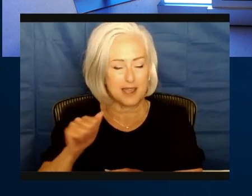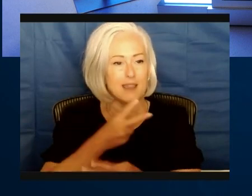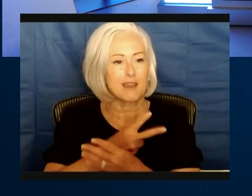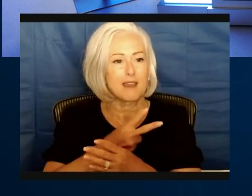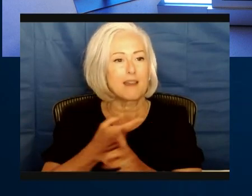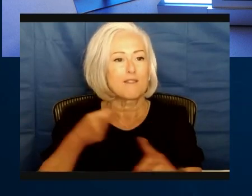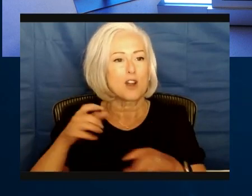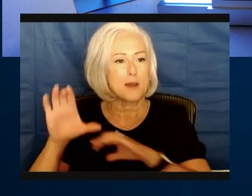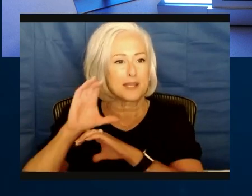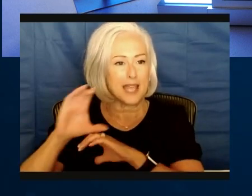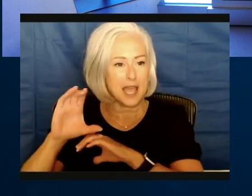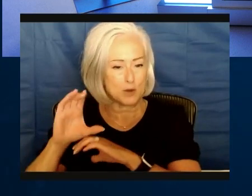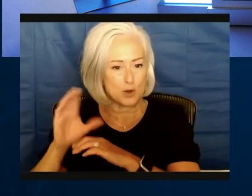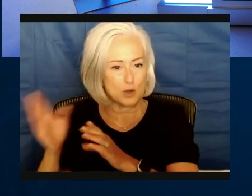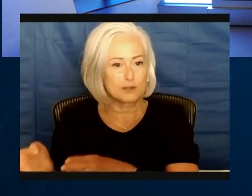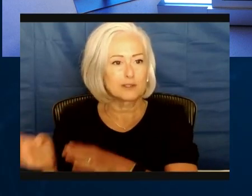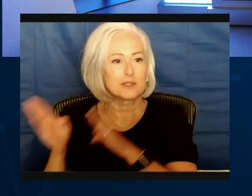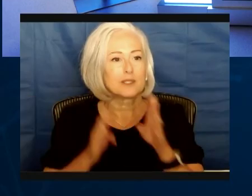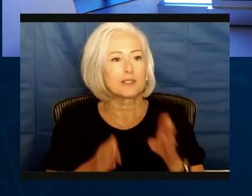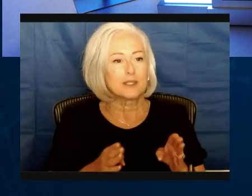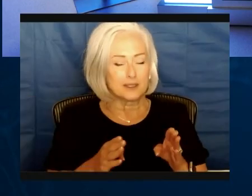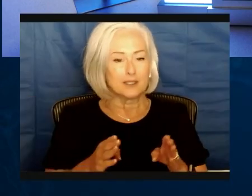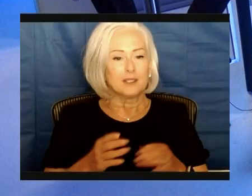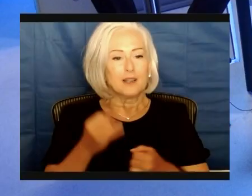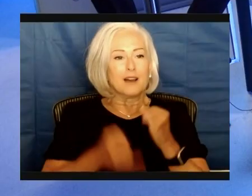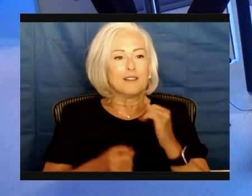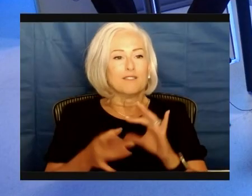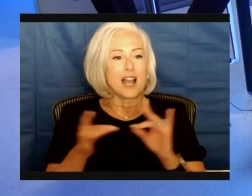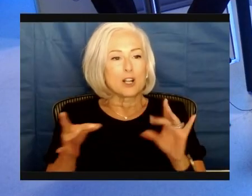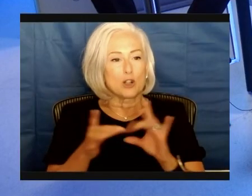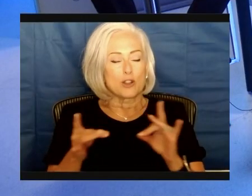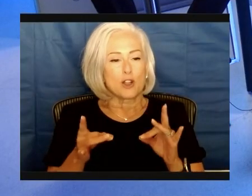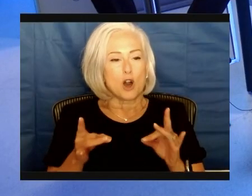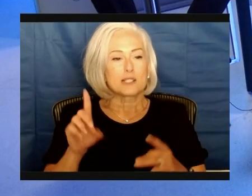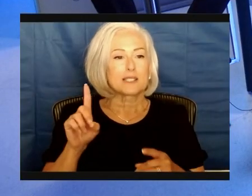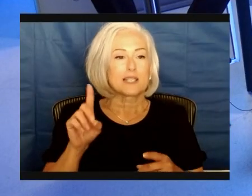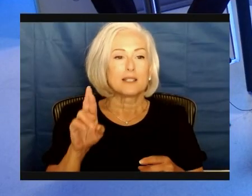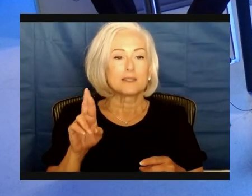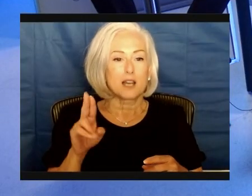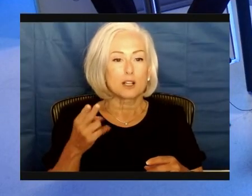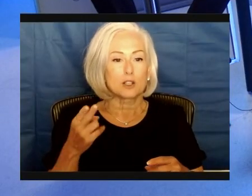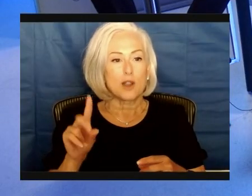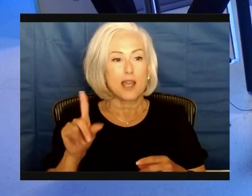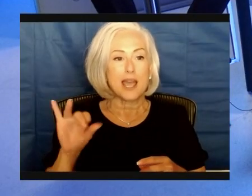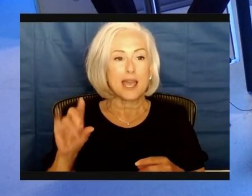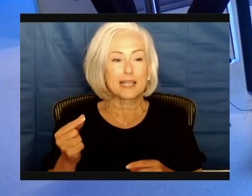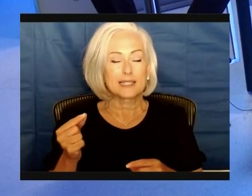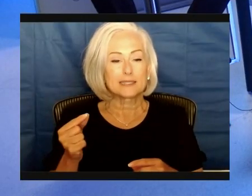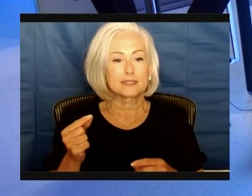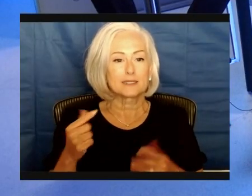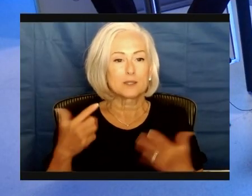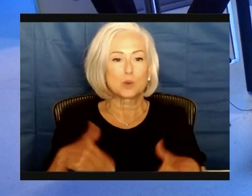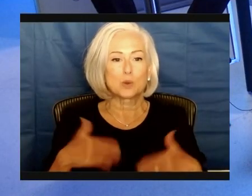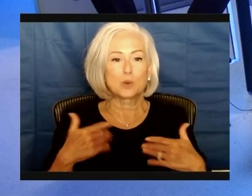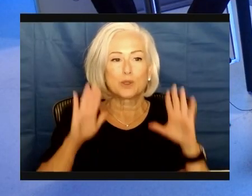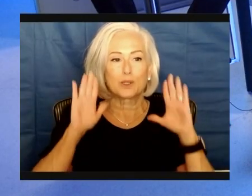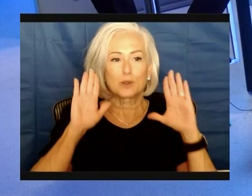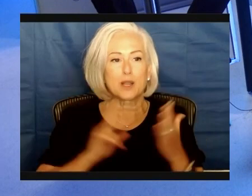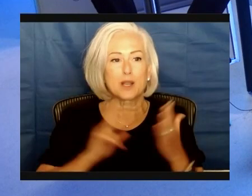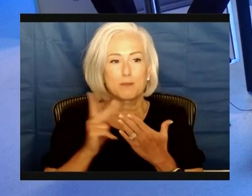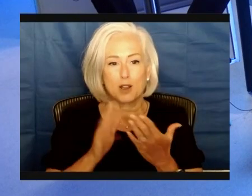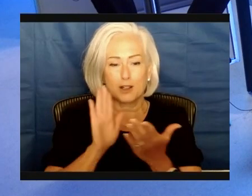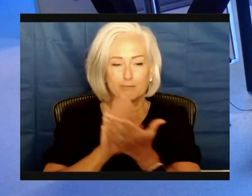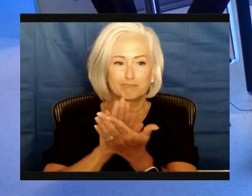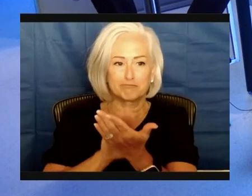with our guests here in the studio with final thoughts. First, Dr. Heddings, first of all, what a program. Congratulations, well done. Thank